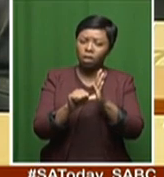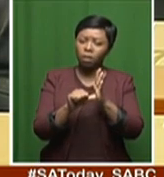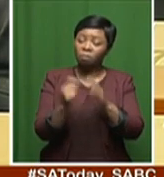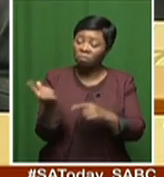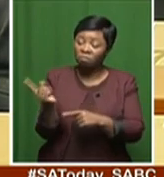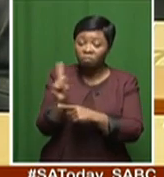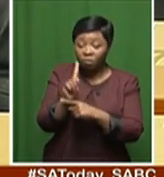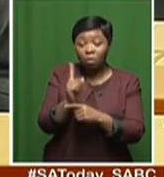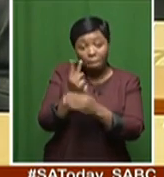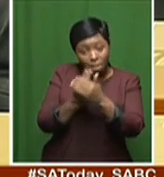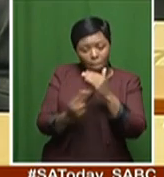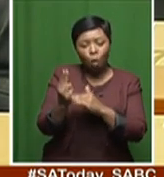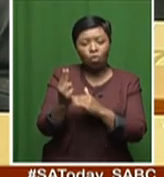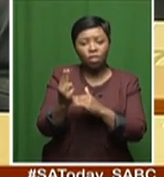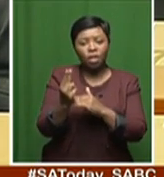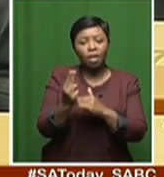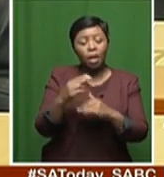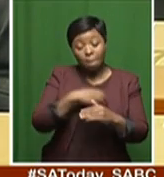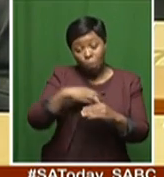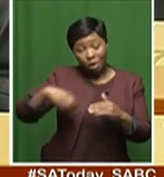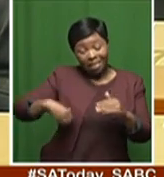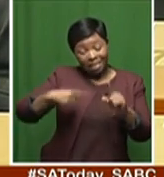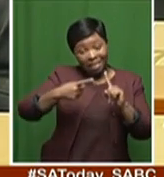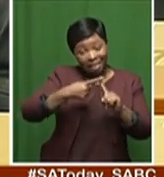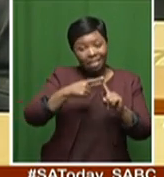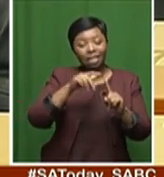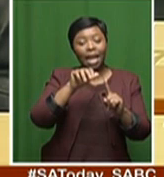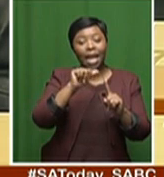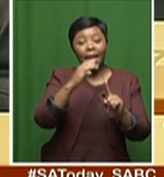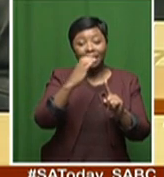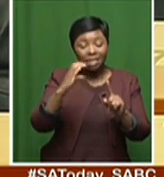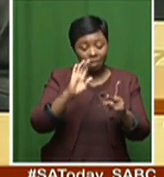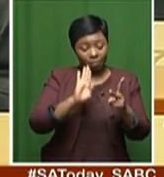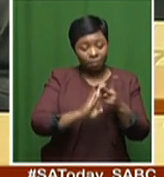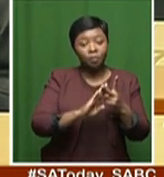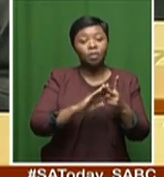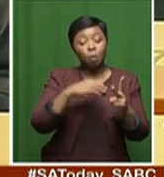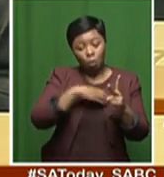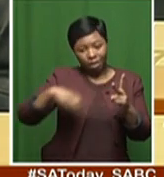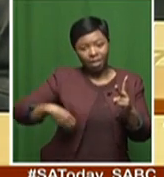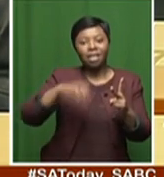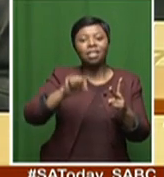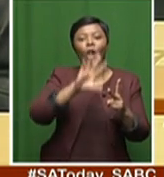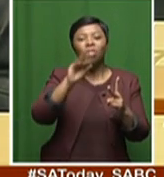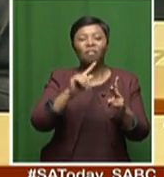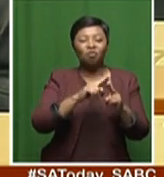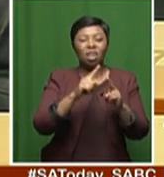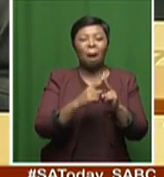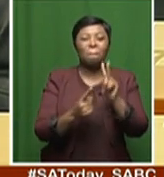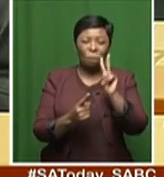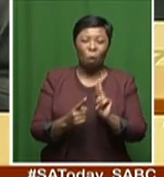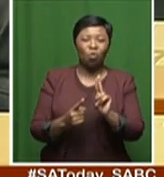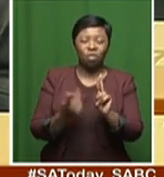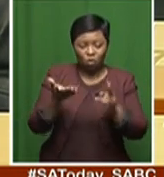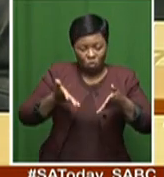party as well as president of their country. Now, as the ANC, we deeply appreciate the work of this commission